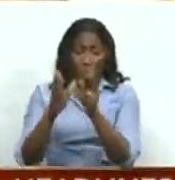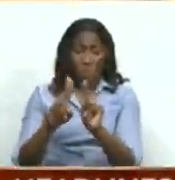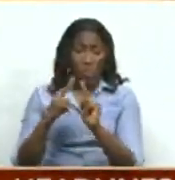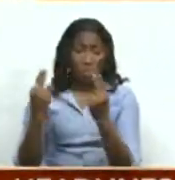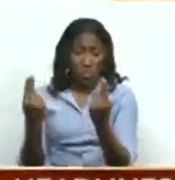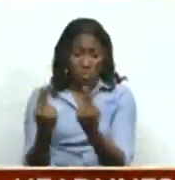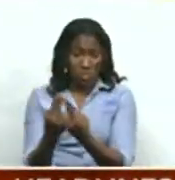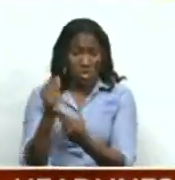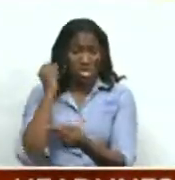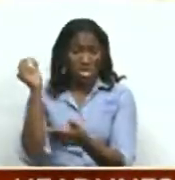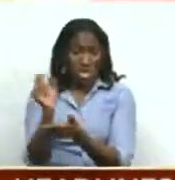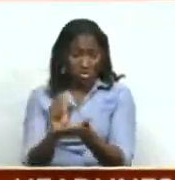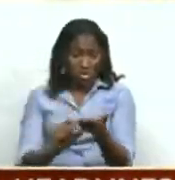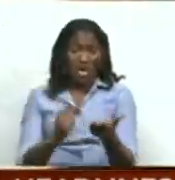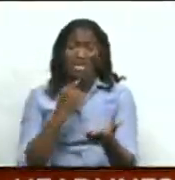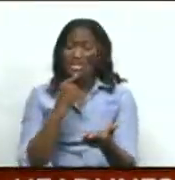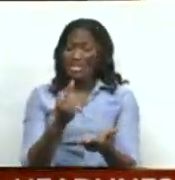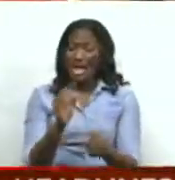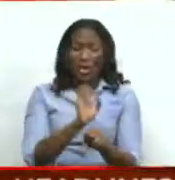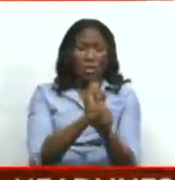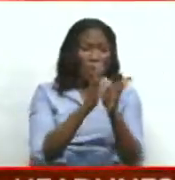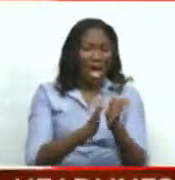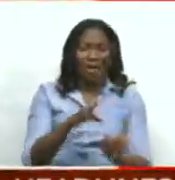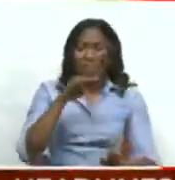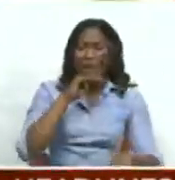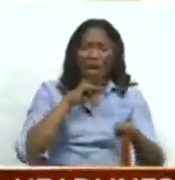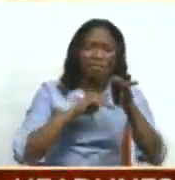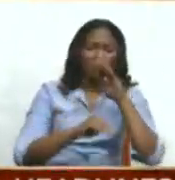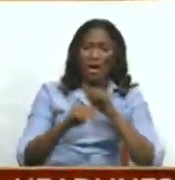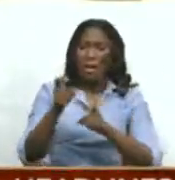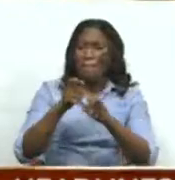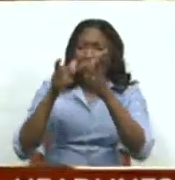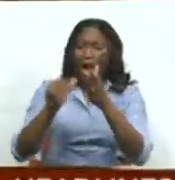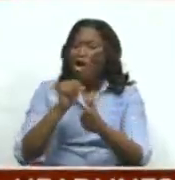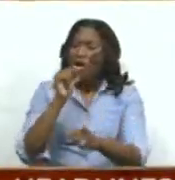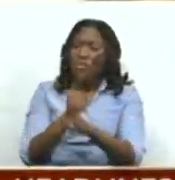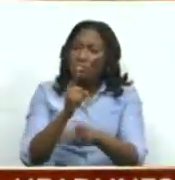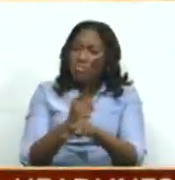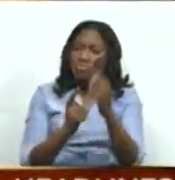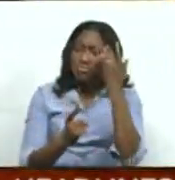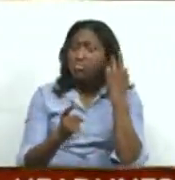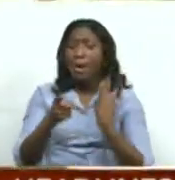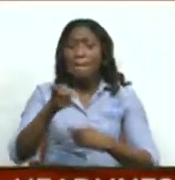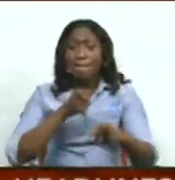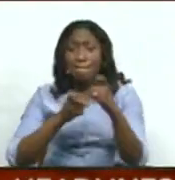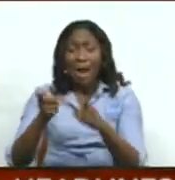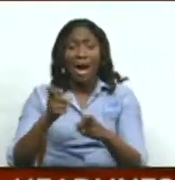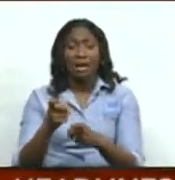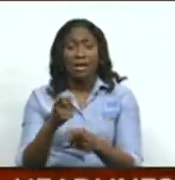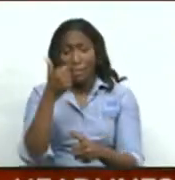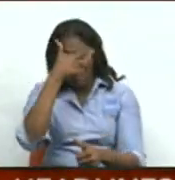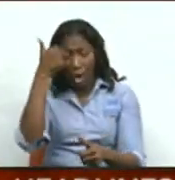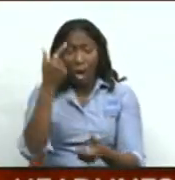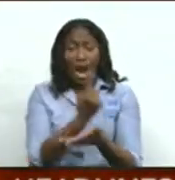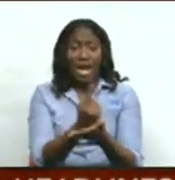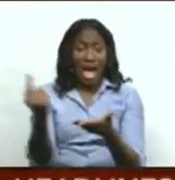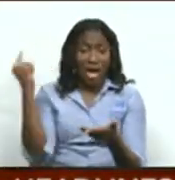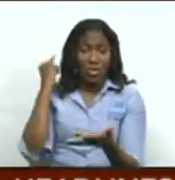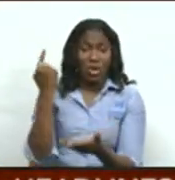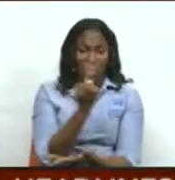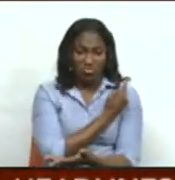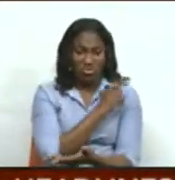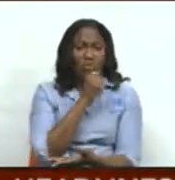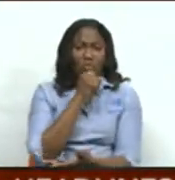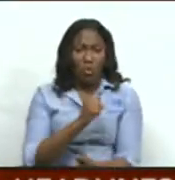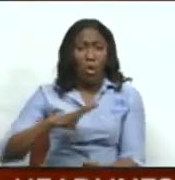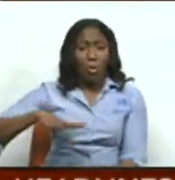O'Gear says workers are disgruntled over management's handling of the company's integrity. Just last week, former CEO Lisa Agard